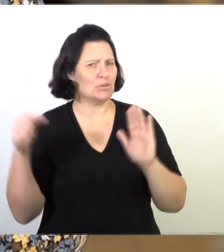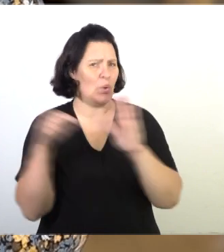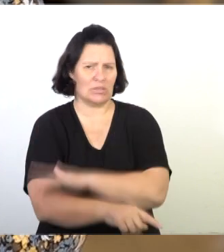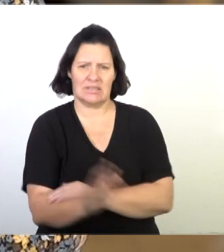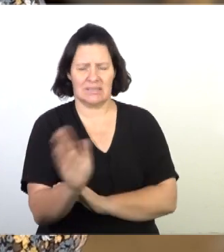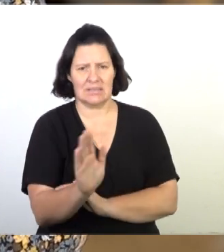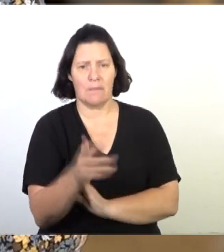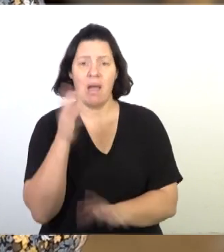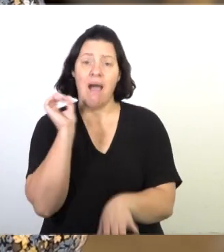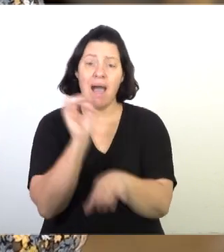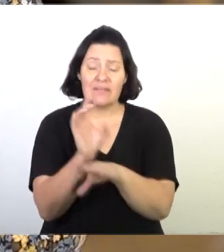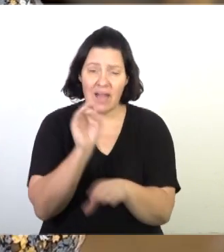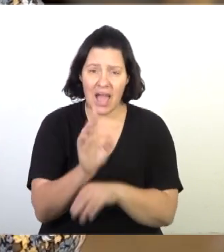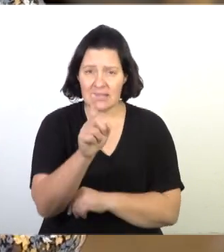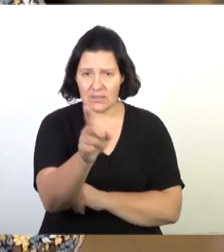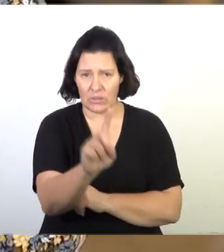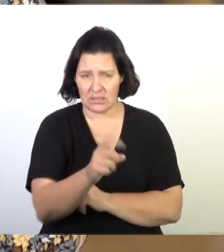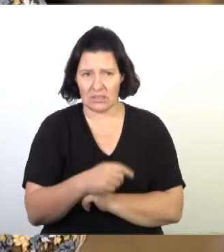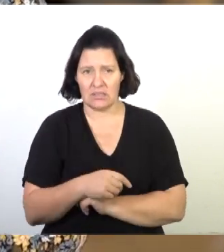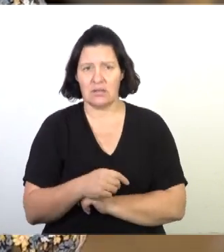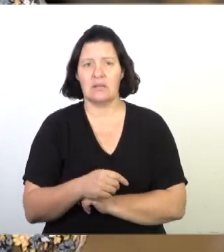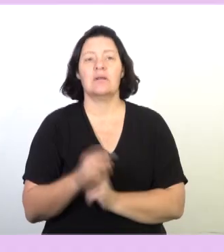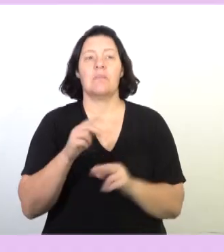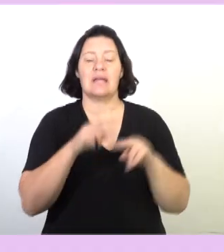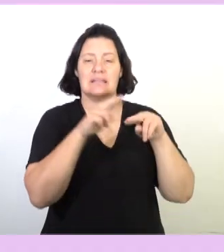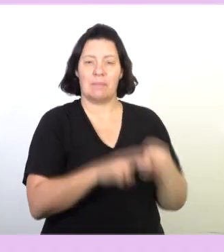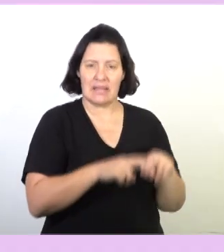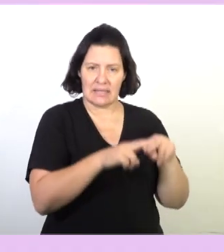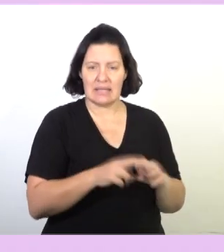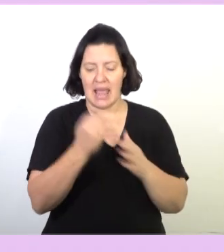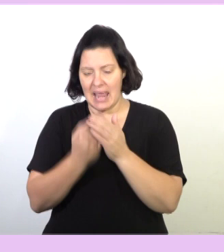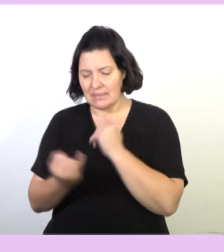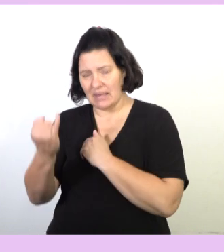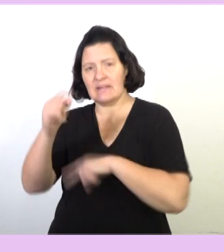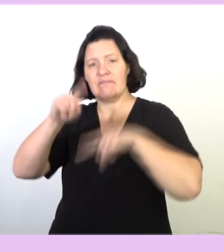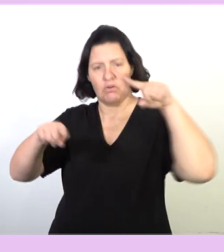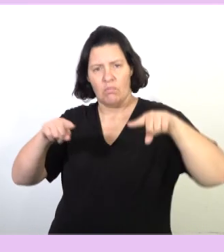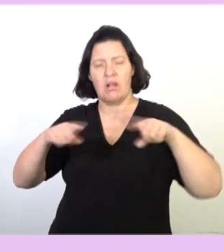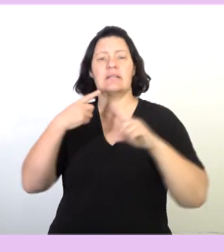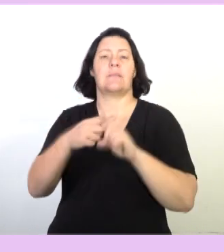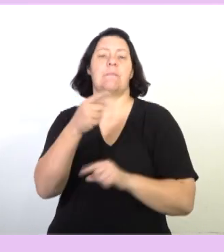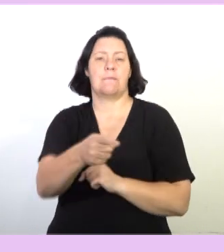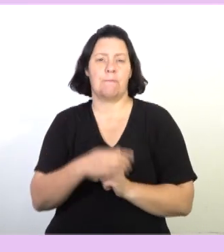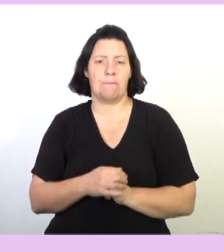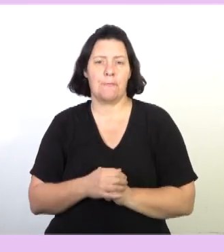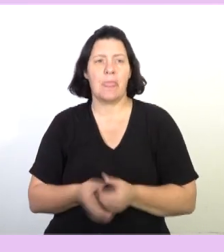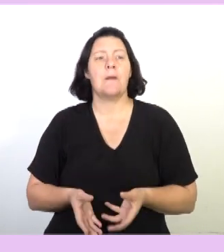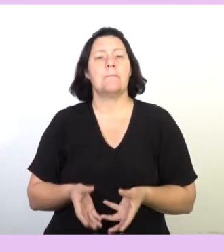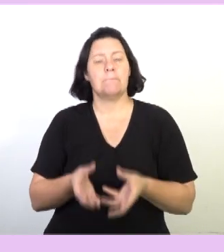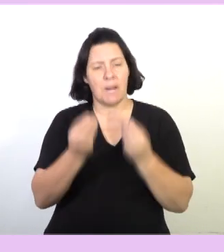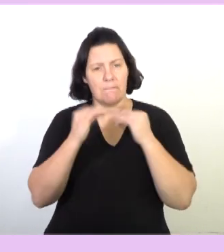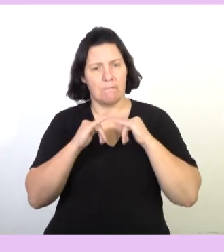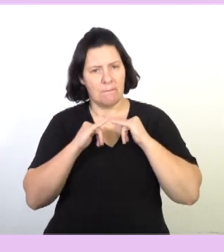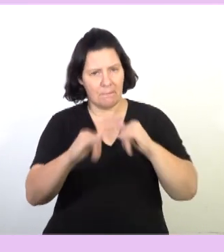marks. So my advice is that multiply your dependent and independent variable. It will give you